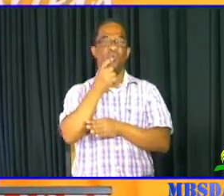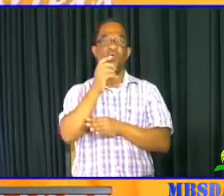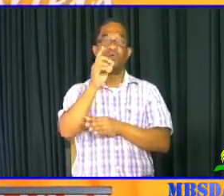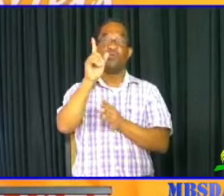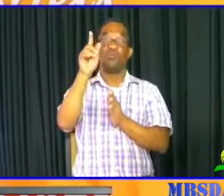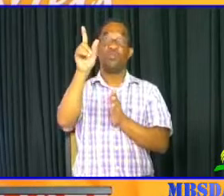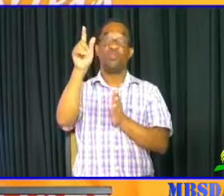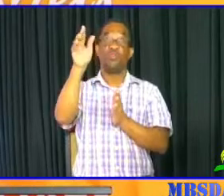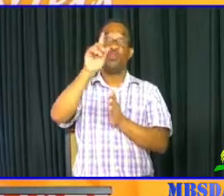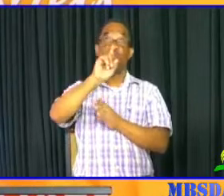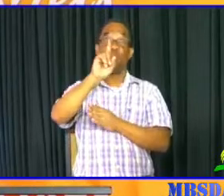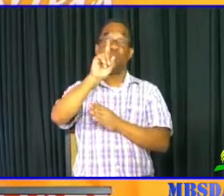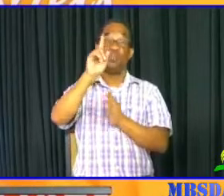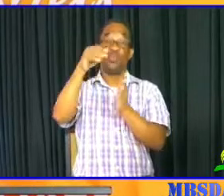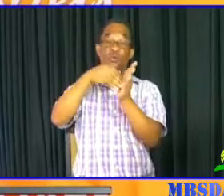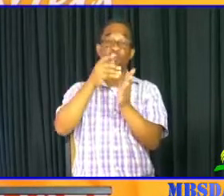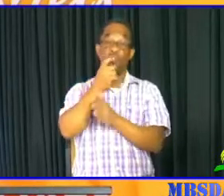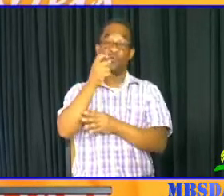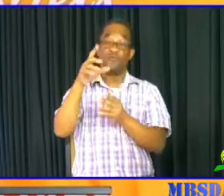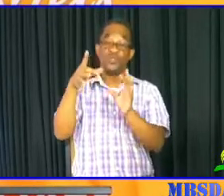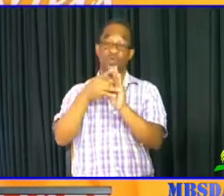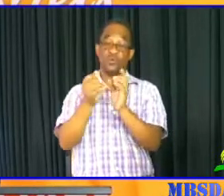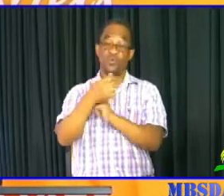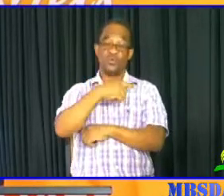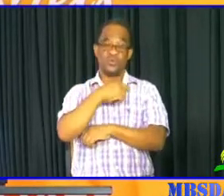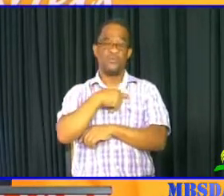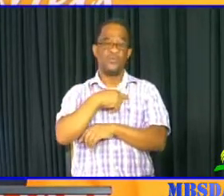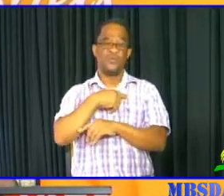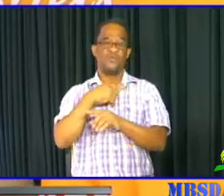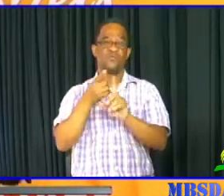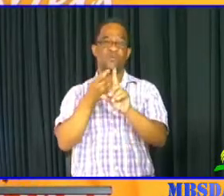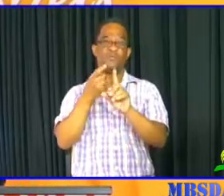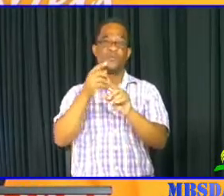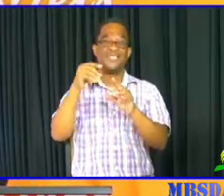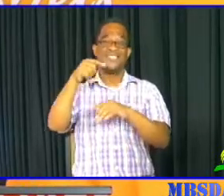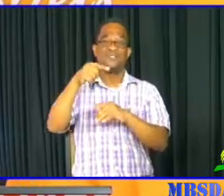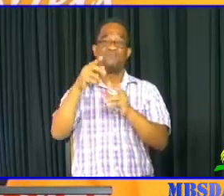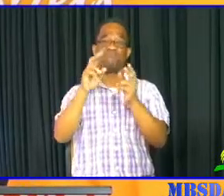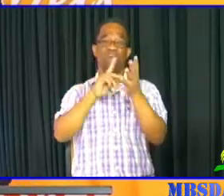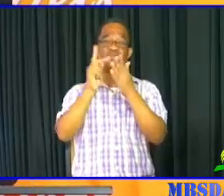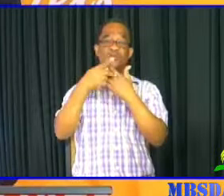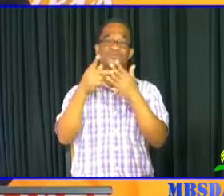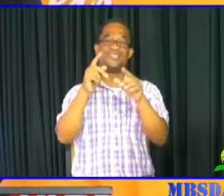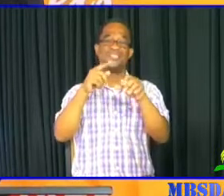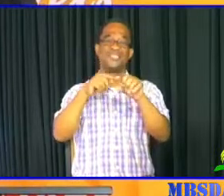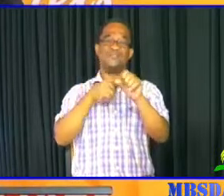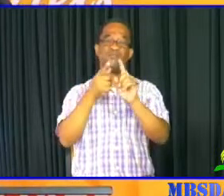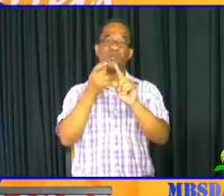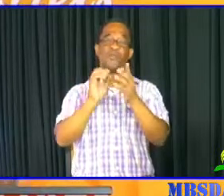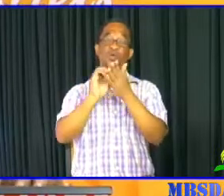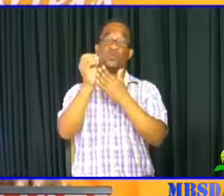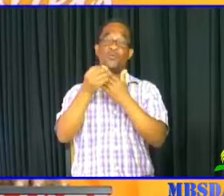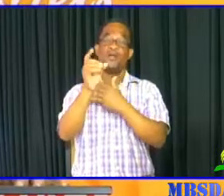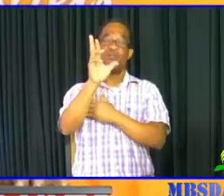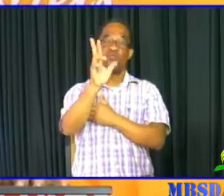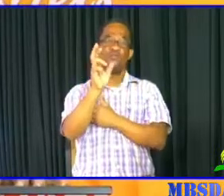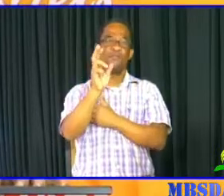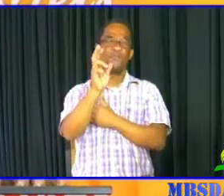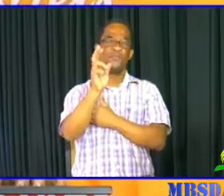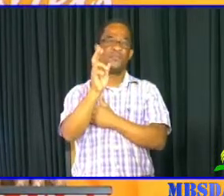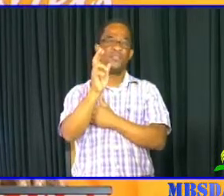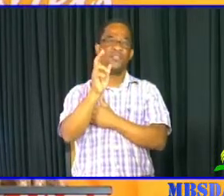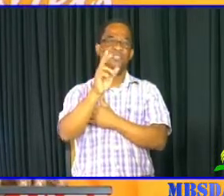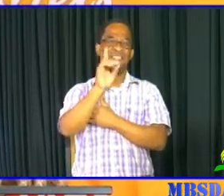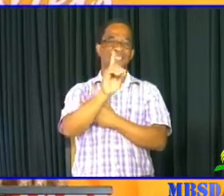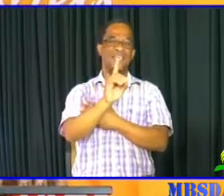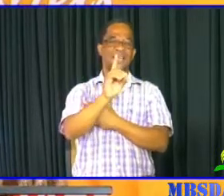us nightly since the series began on October 3. Pastor Dane L. Fletcher